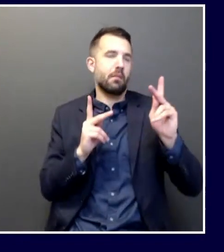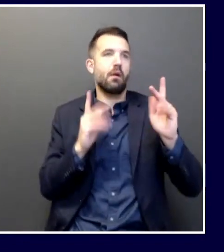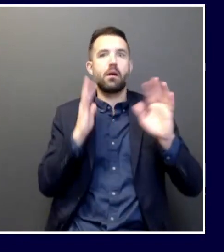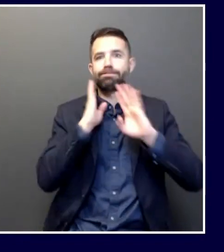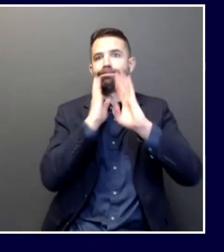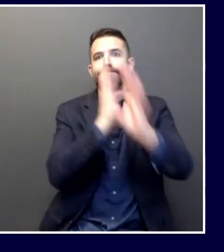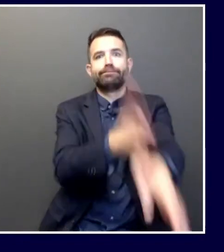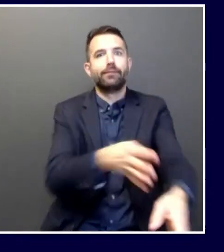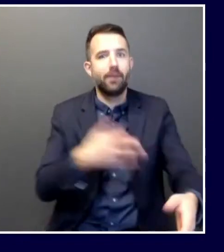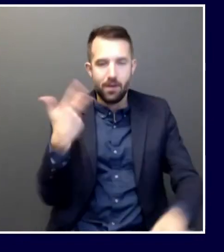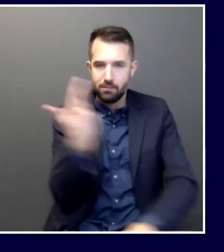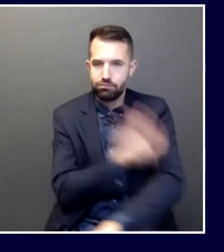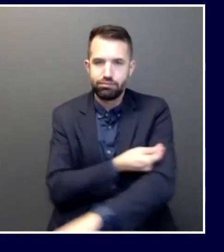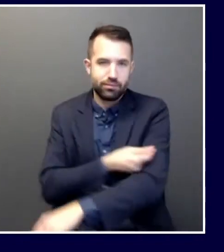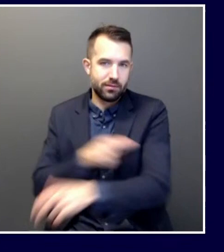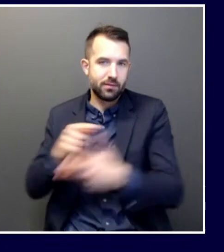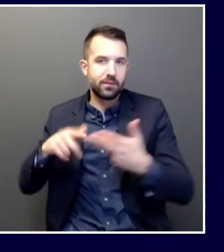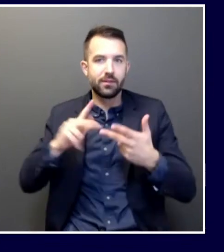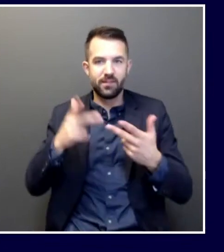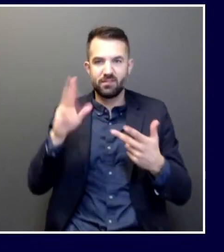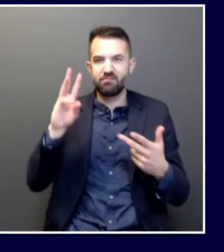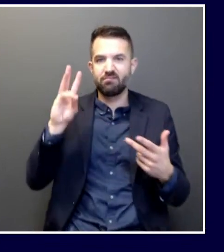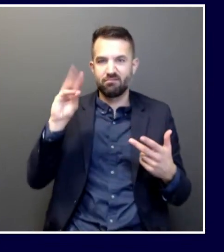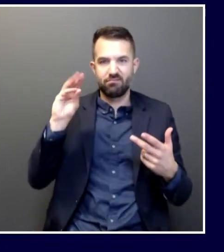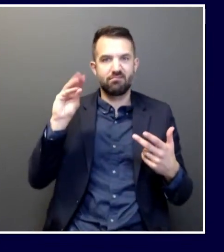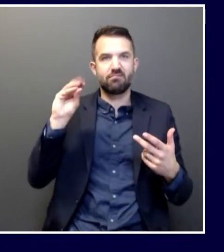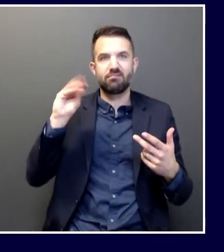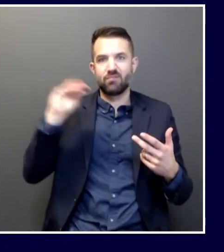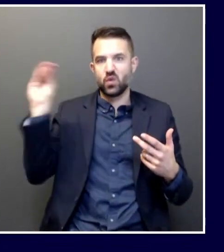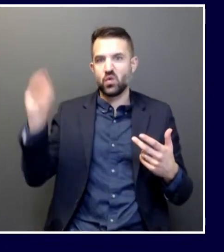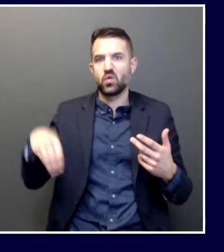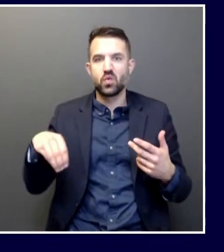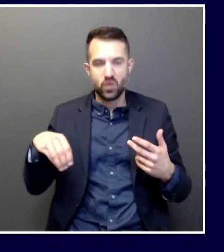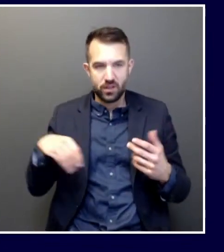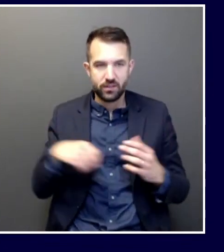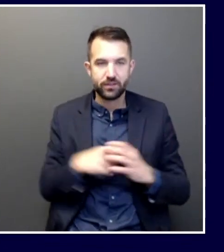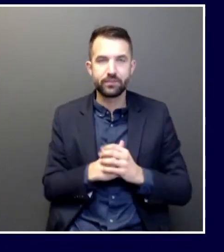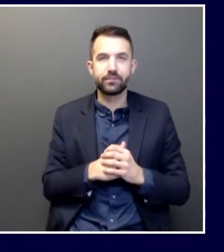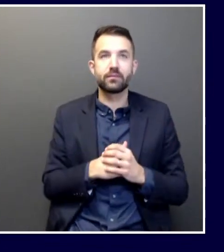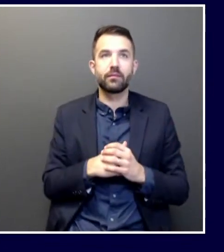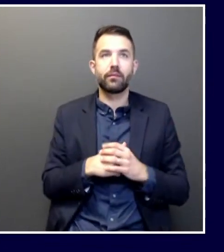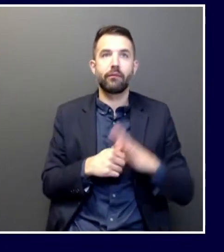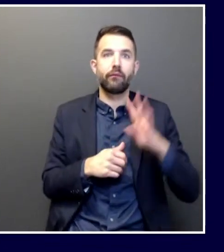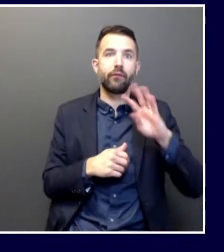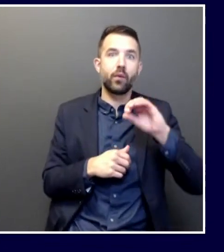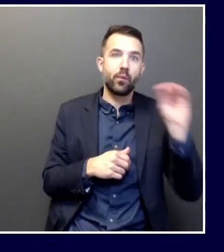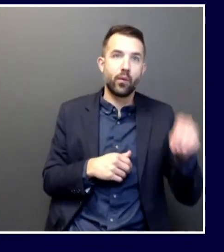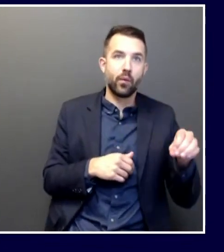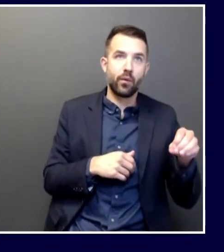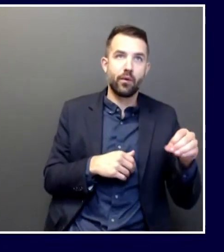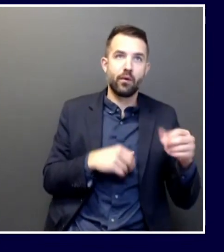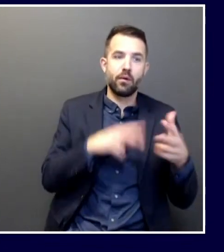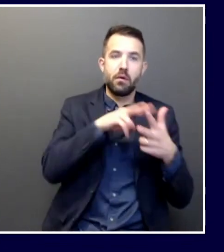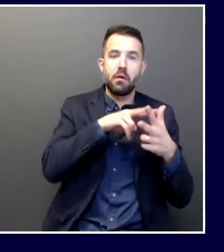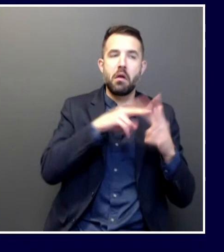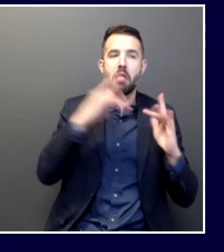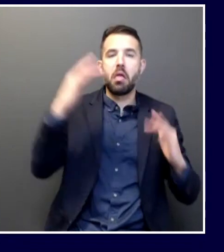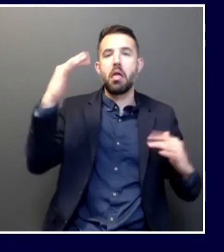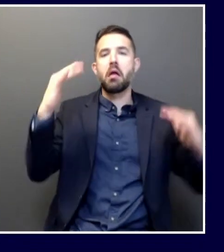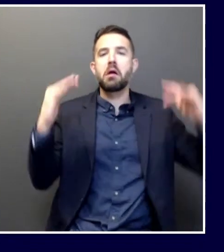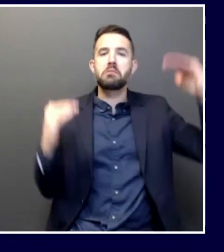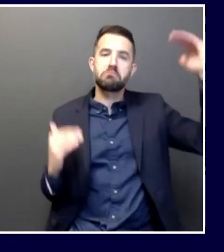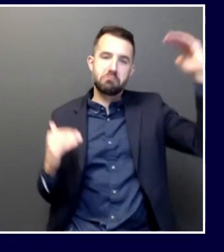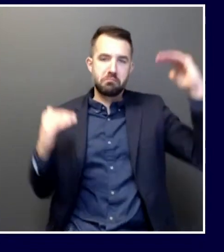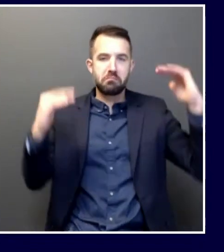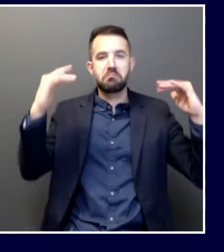point, almost 60%, and I believe that was about the peak. Since then, it's tapered off. That's been driven by two